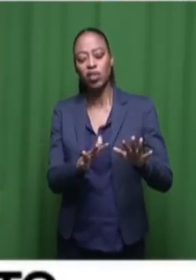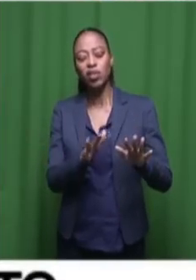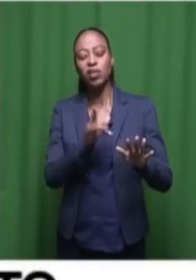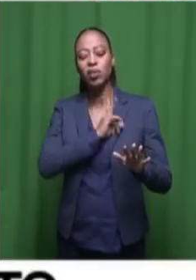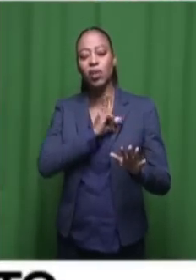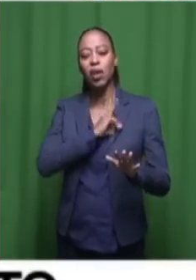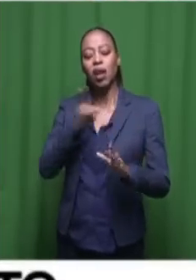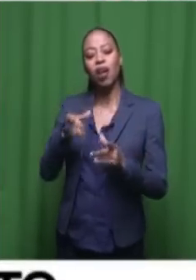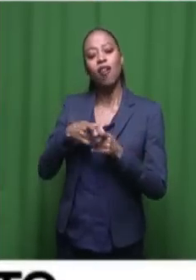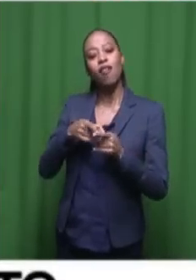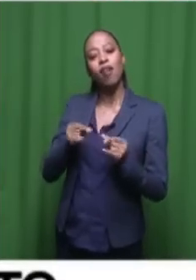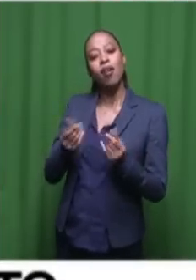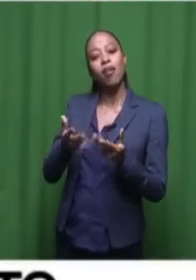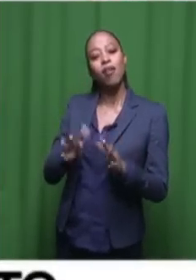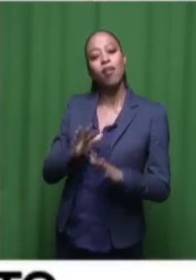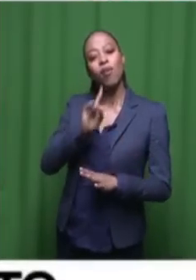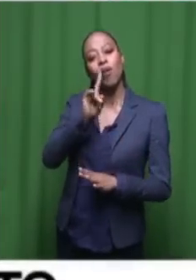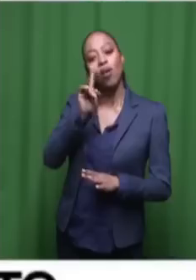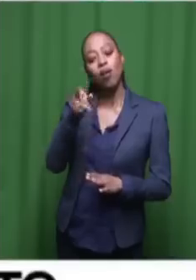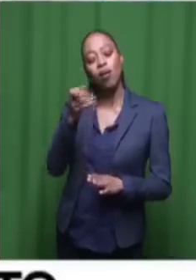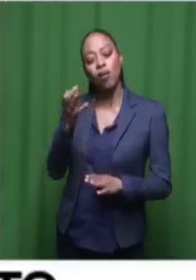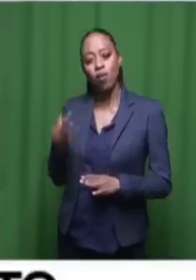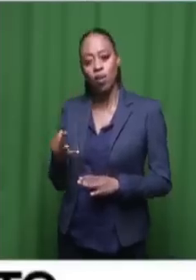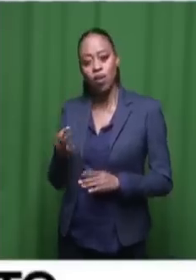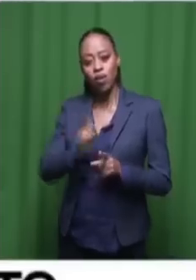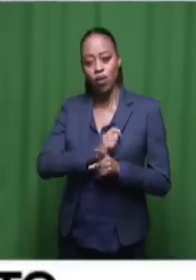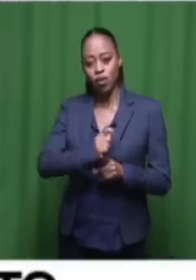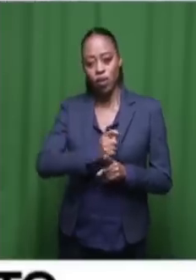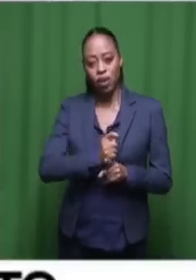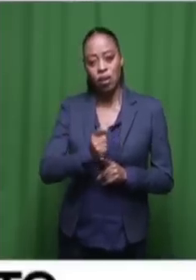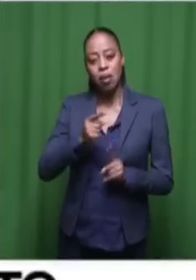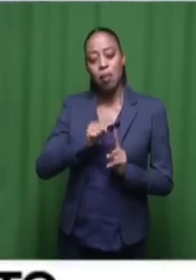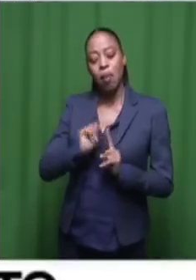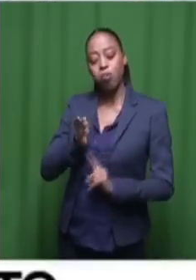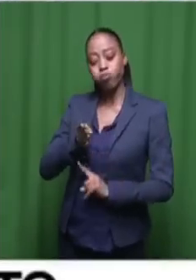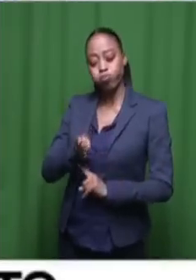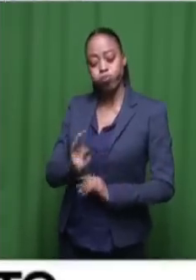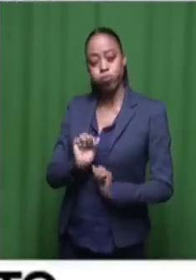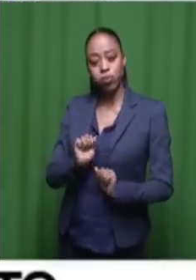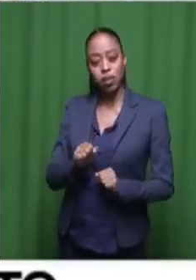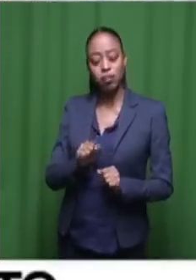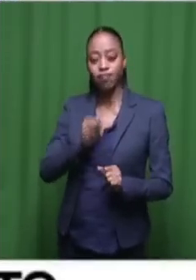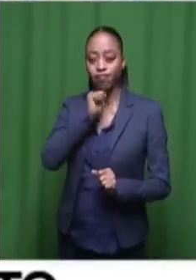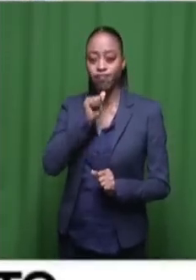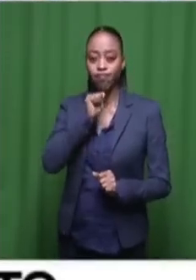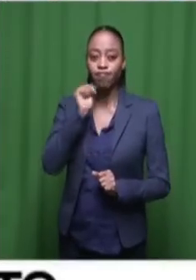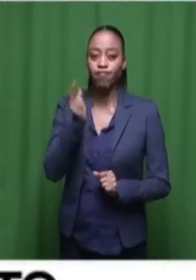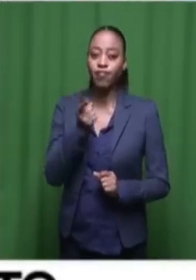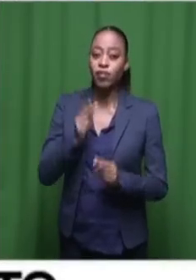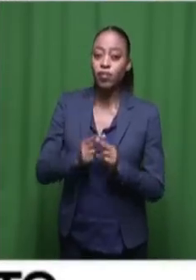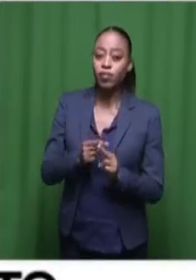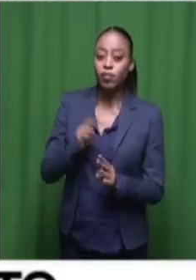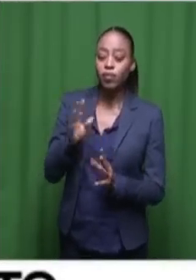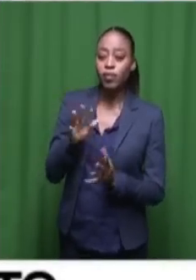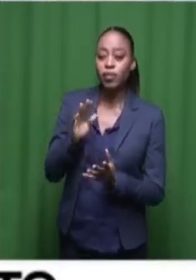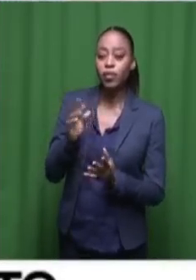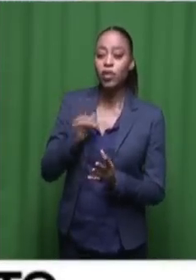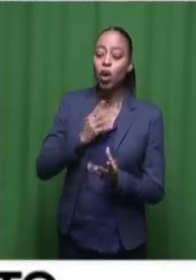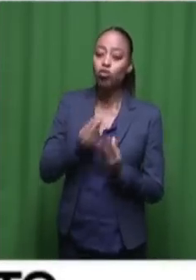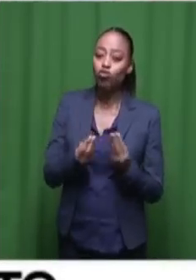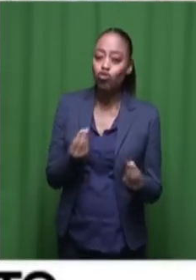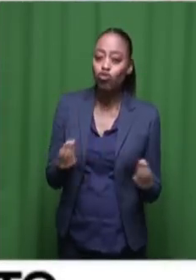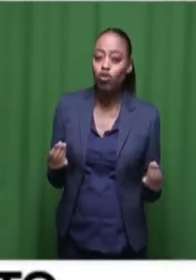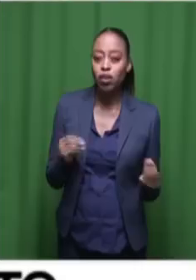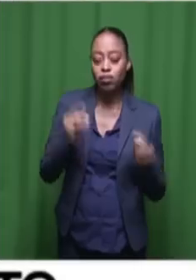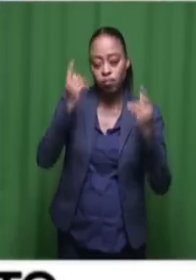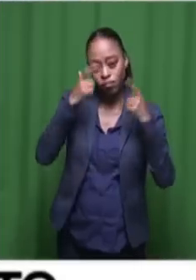after having completed 1/3 of it. So he is there. That, of course, being rounding up the children of